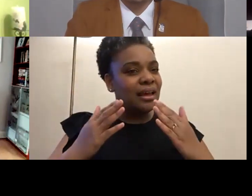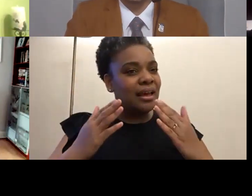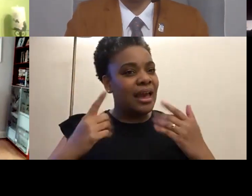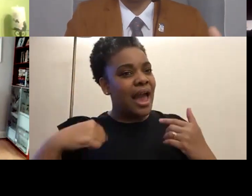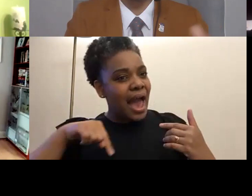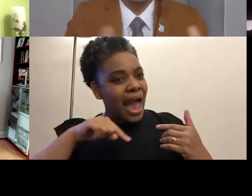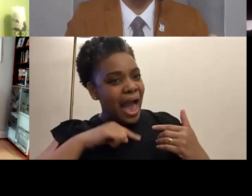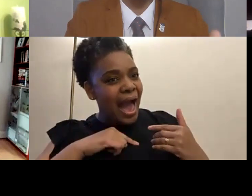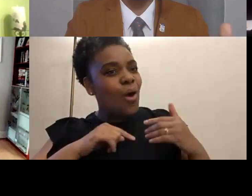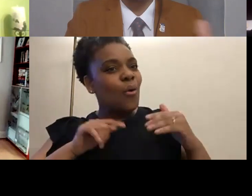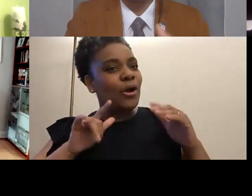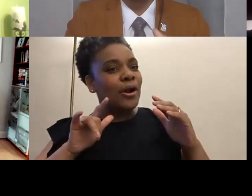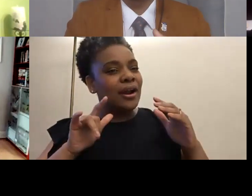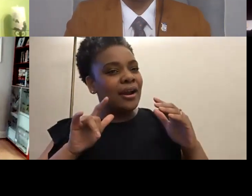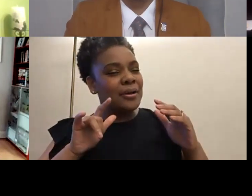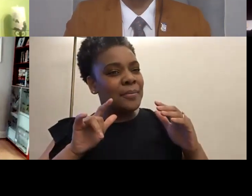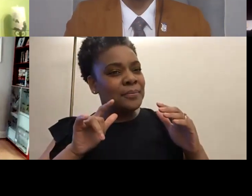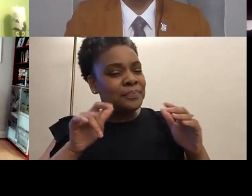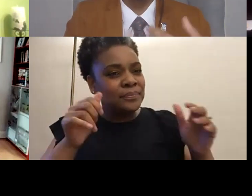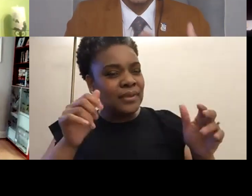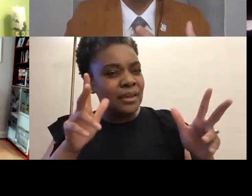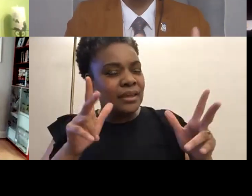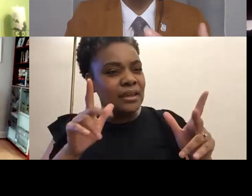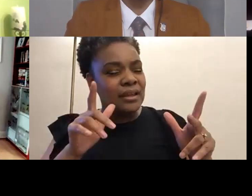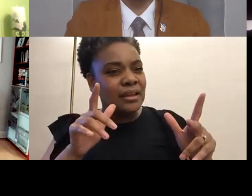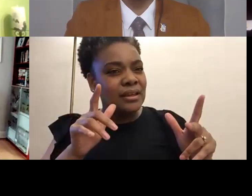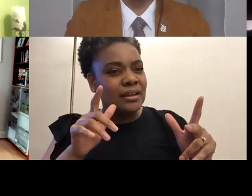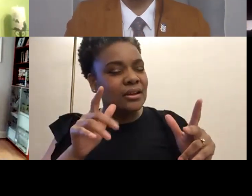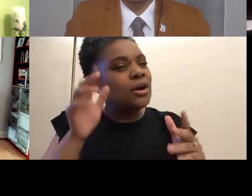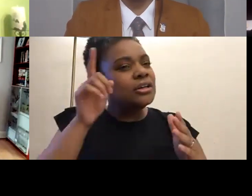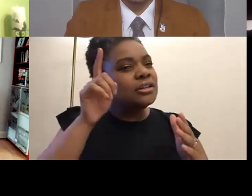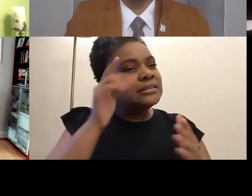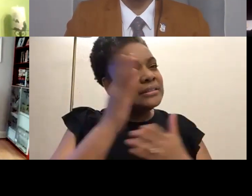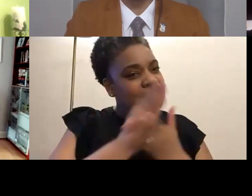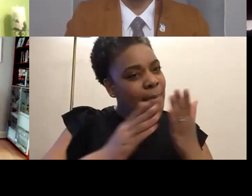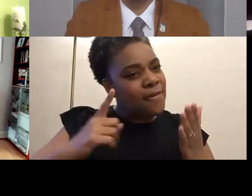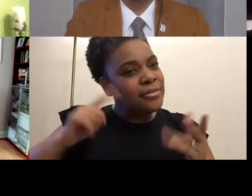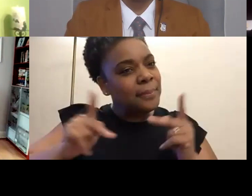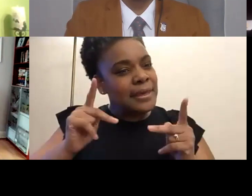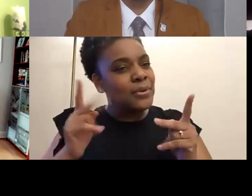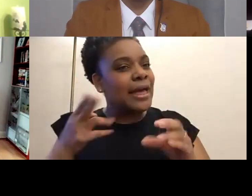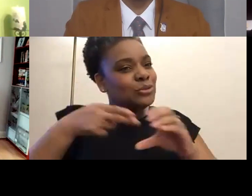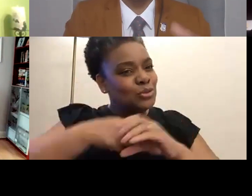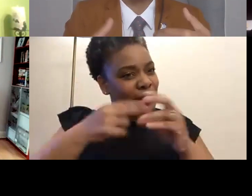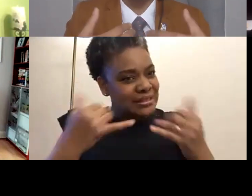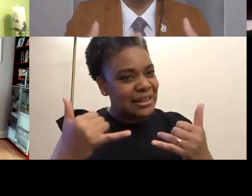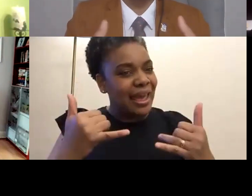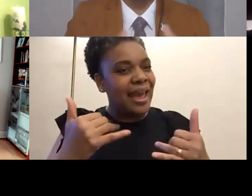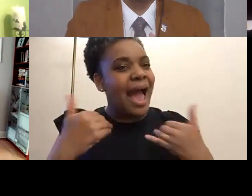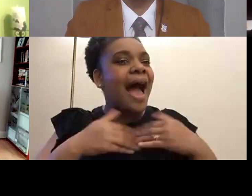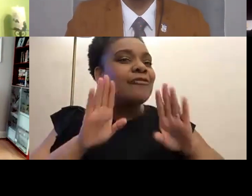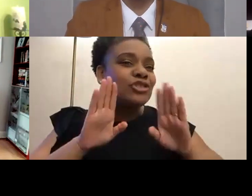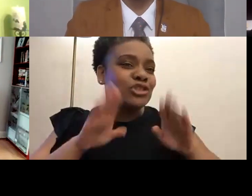also caregivers to elders. What should parents of young ones and caregivers